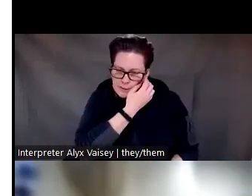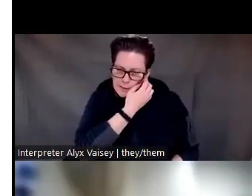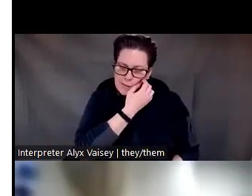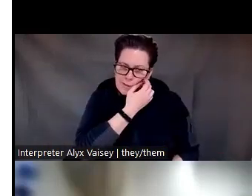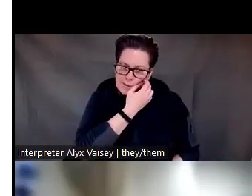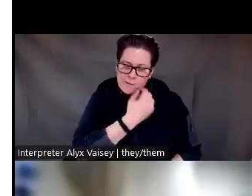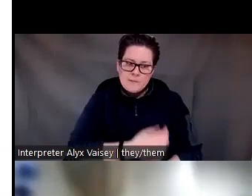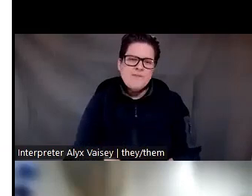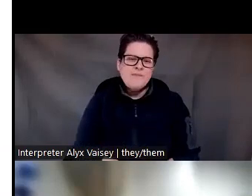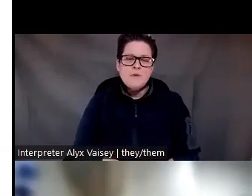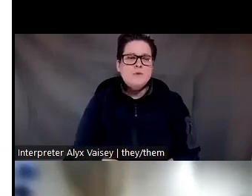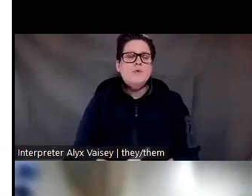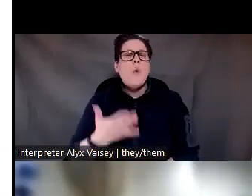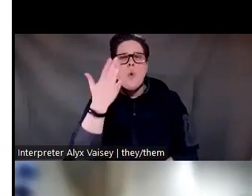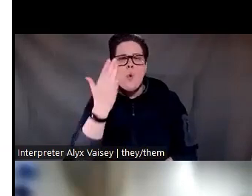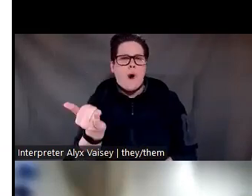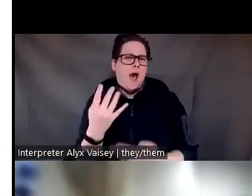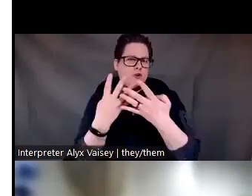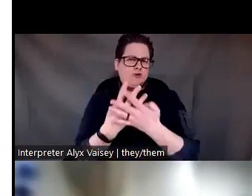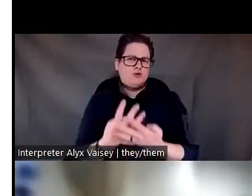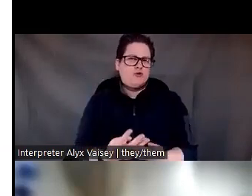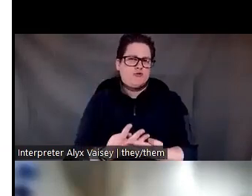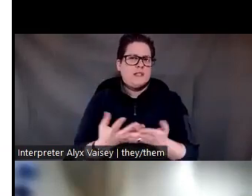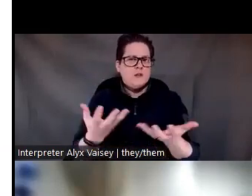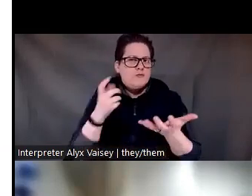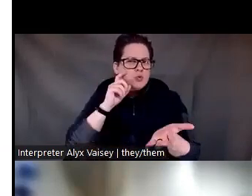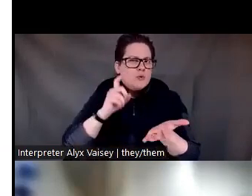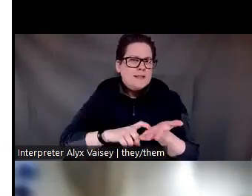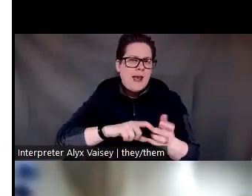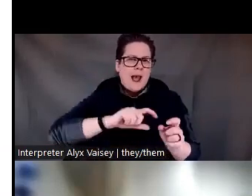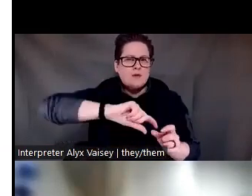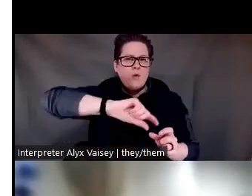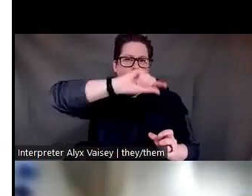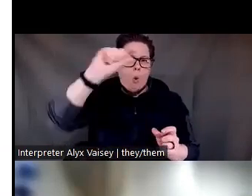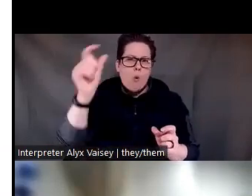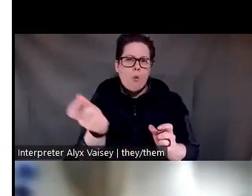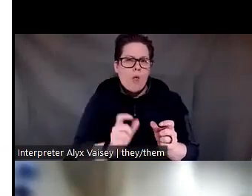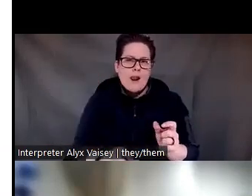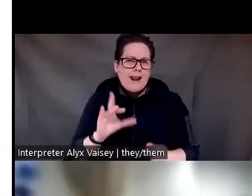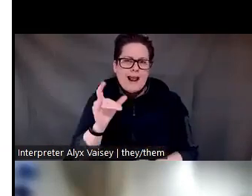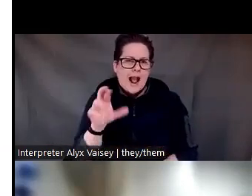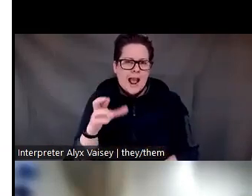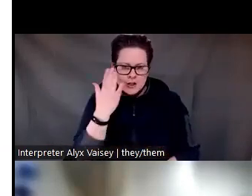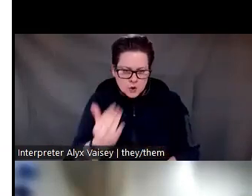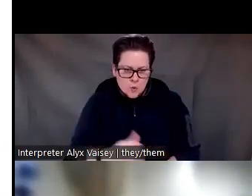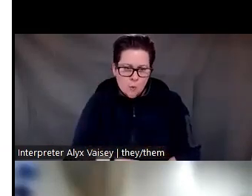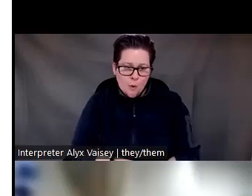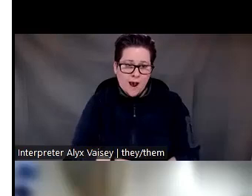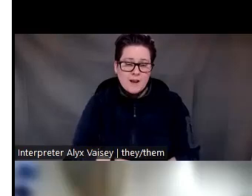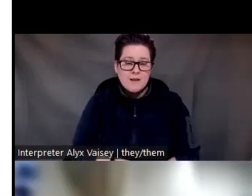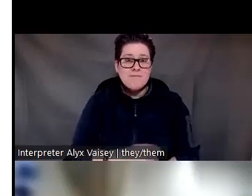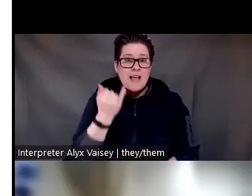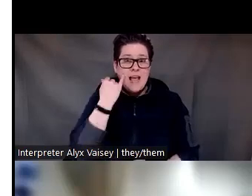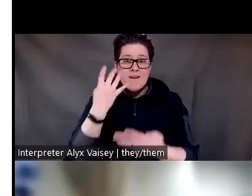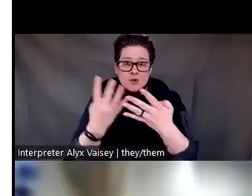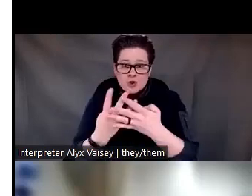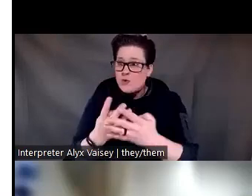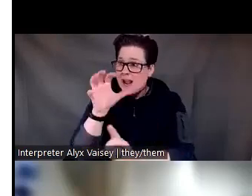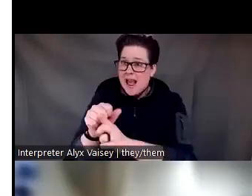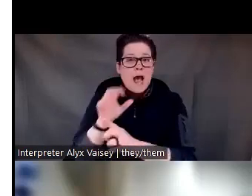So again, why do we screen for colorectal cancer? Simply put, because screening saves lives.